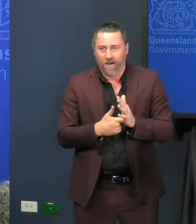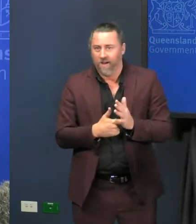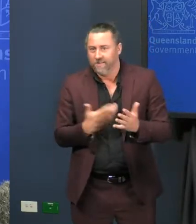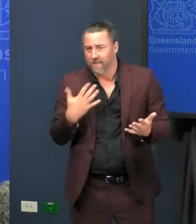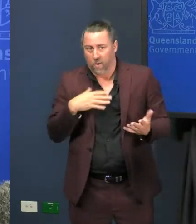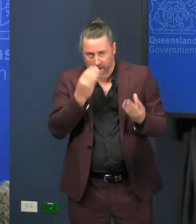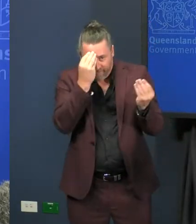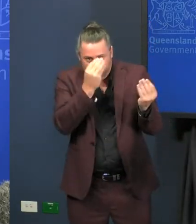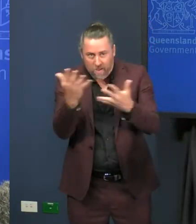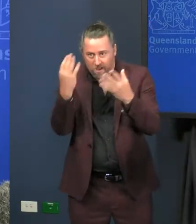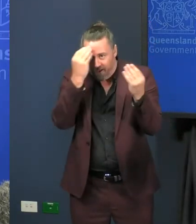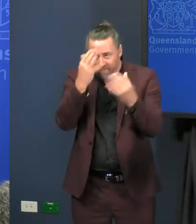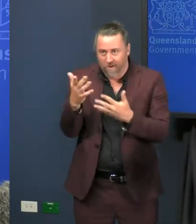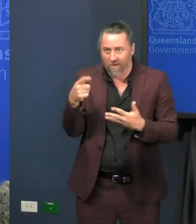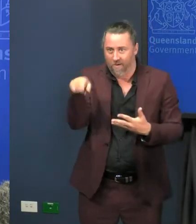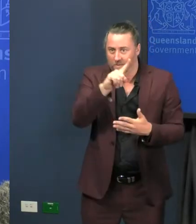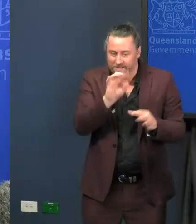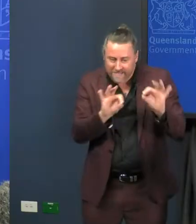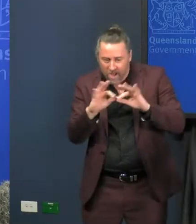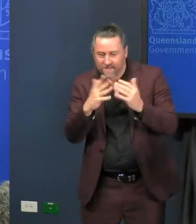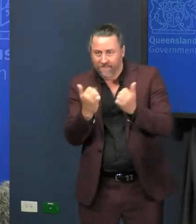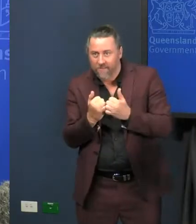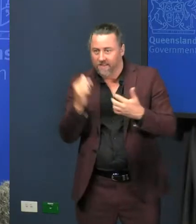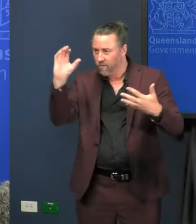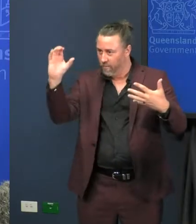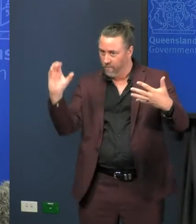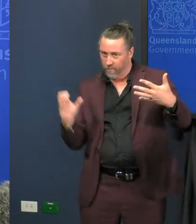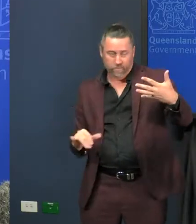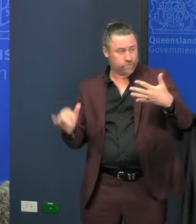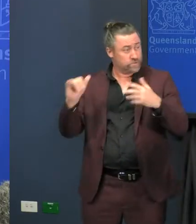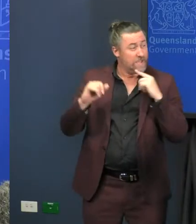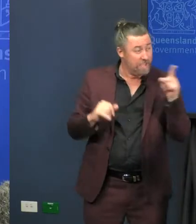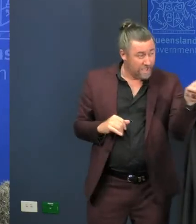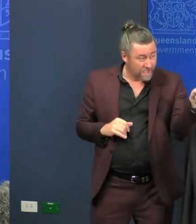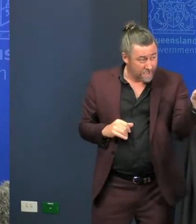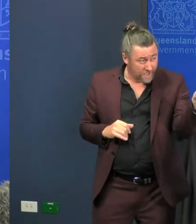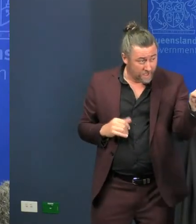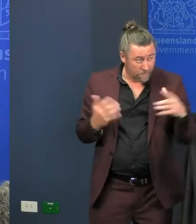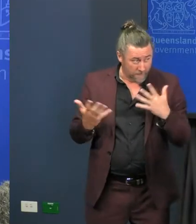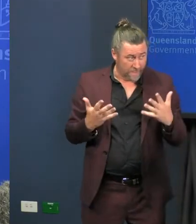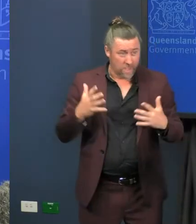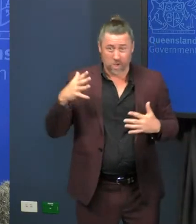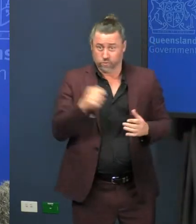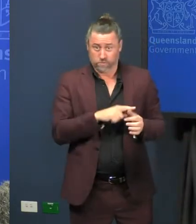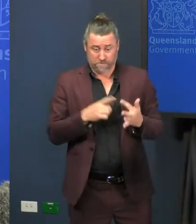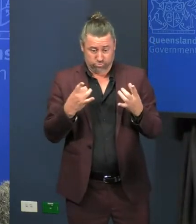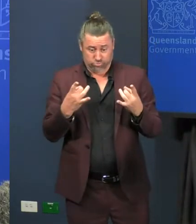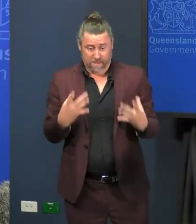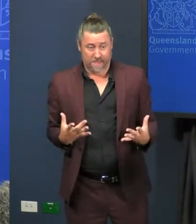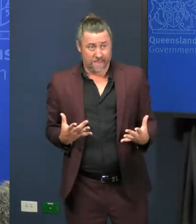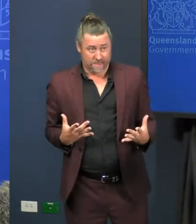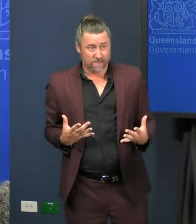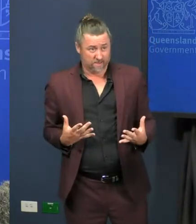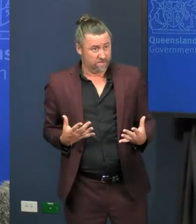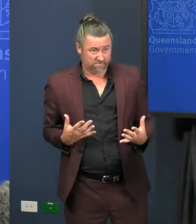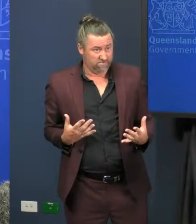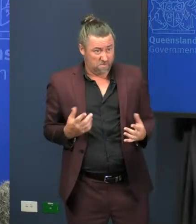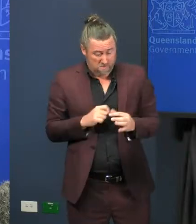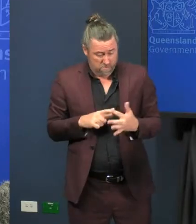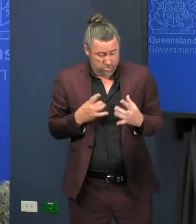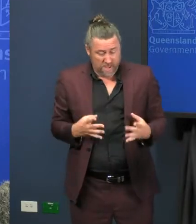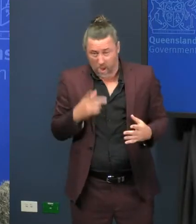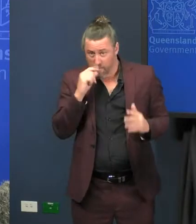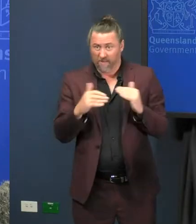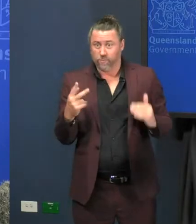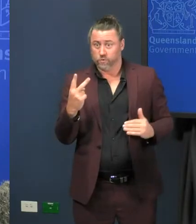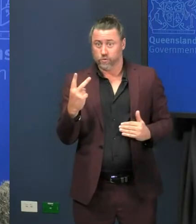to the border should be alert. So those communities should be prepared to face, or should be acting as if they will get a Category